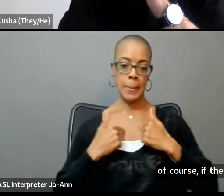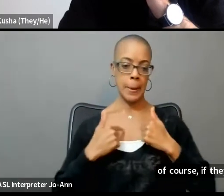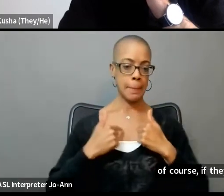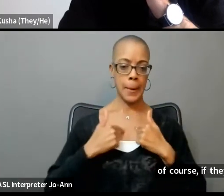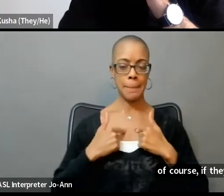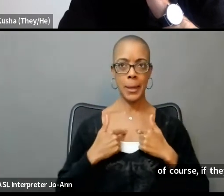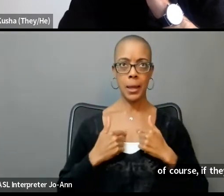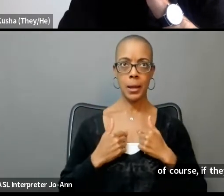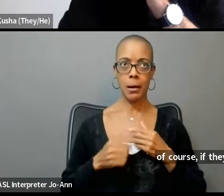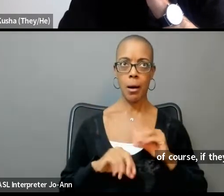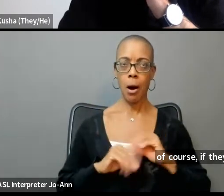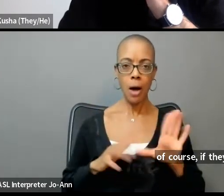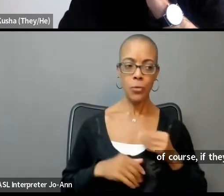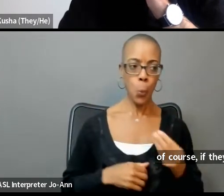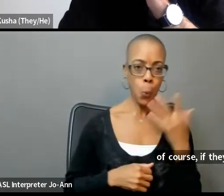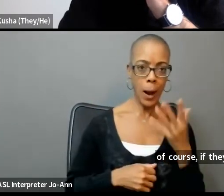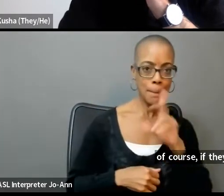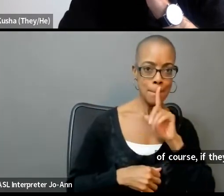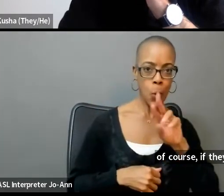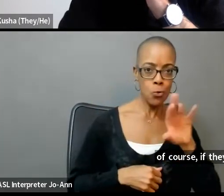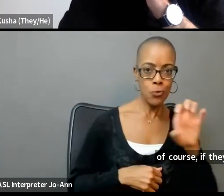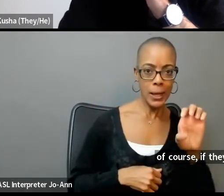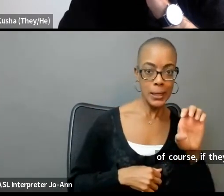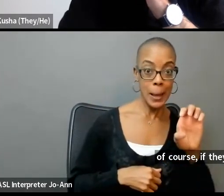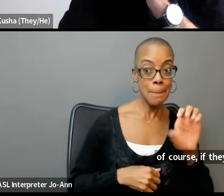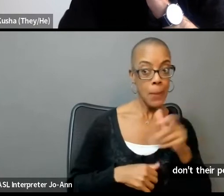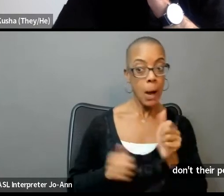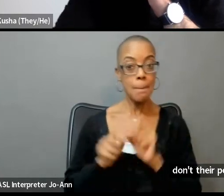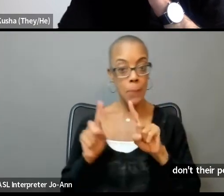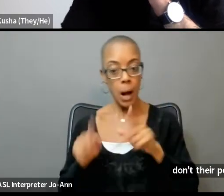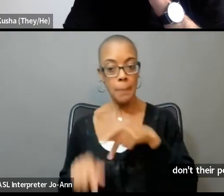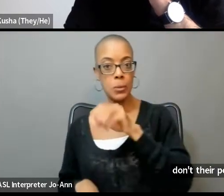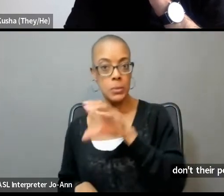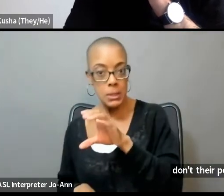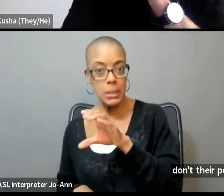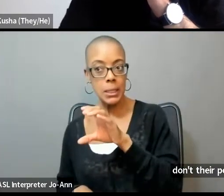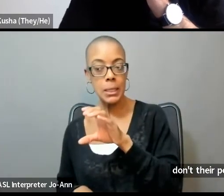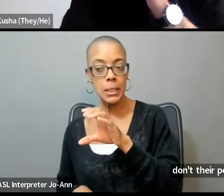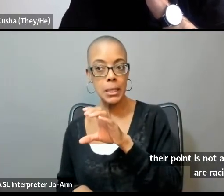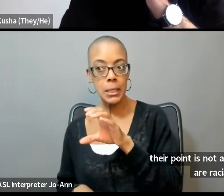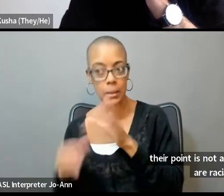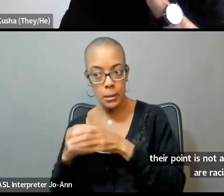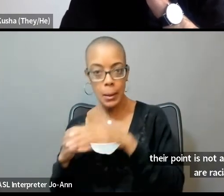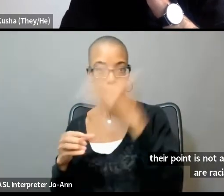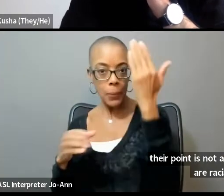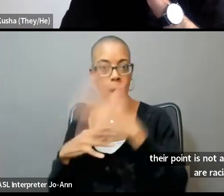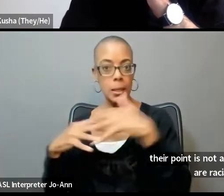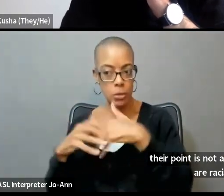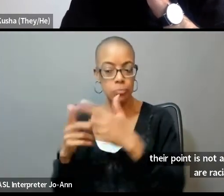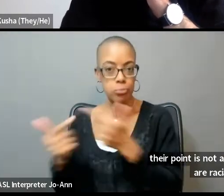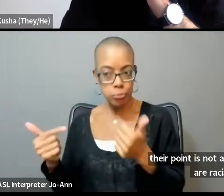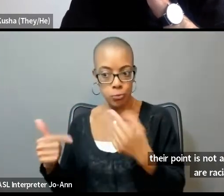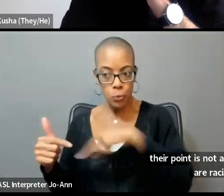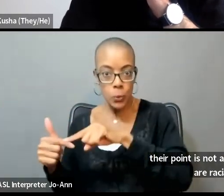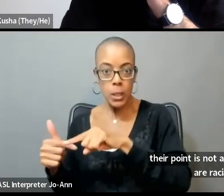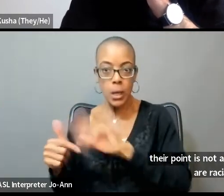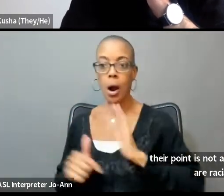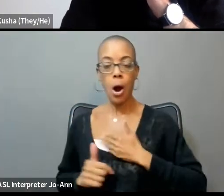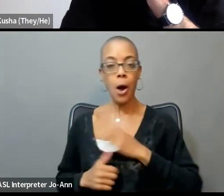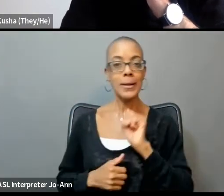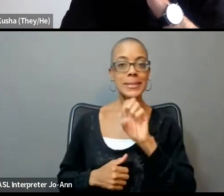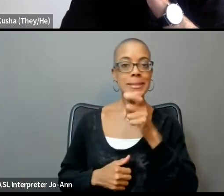attached to race. But for those of us who are racialized, we're all racialized, but for those of us who are people of color, Black, Indigenous, etc., our sexuality